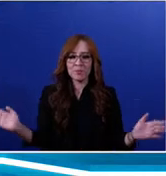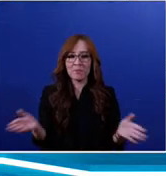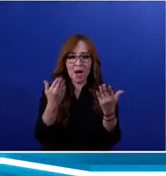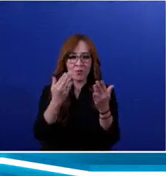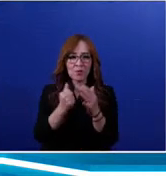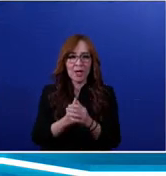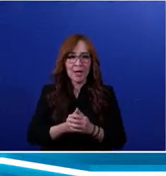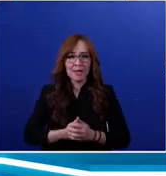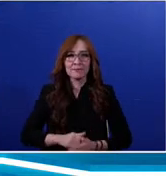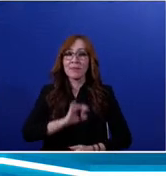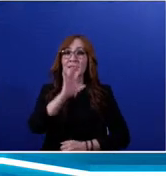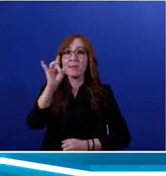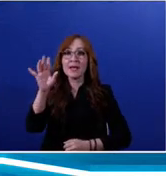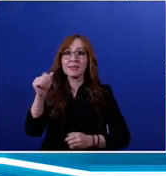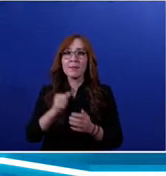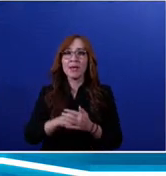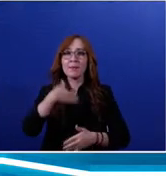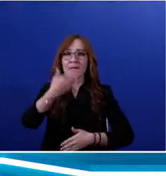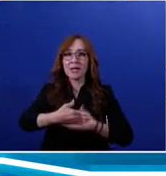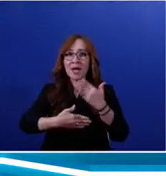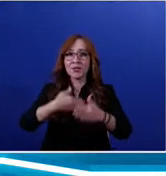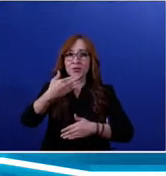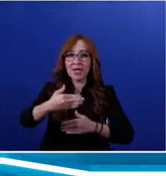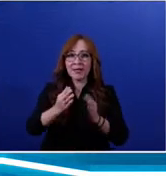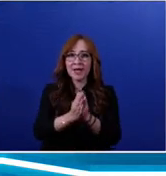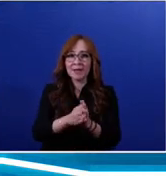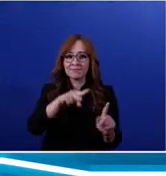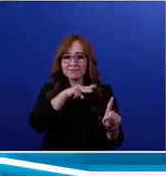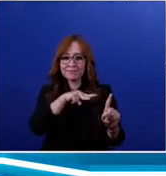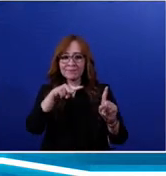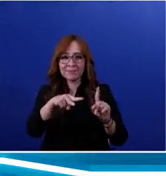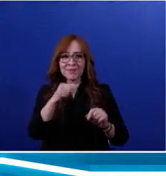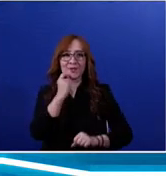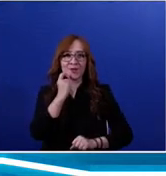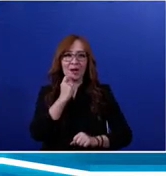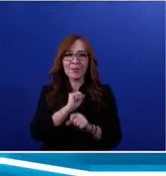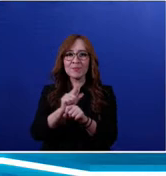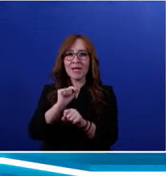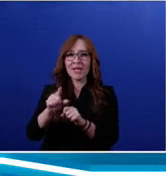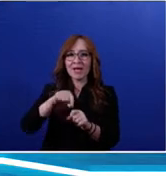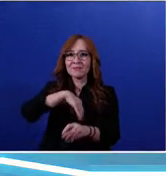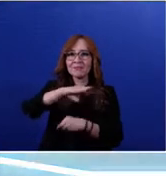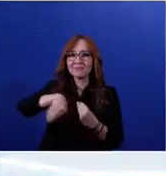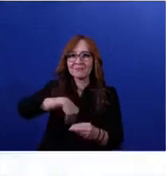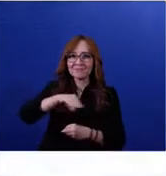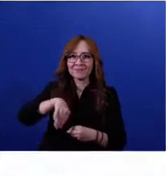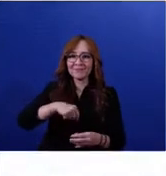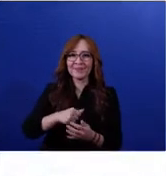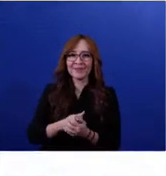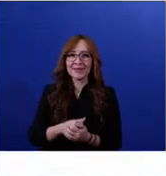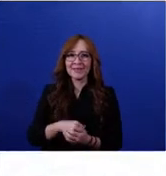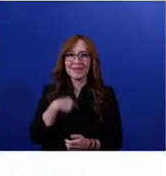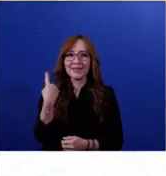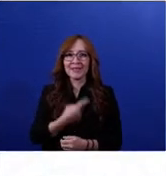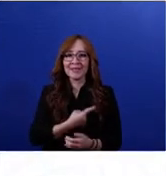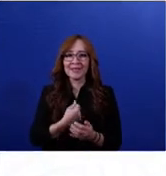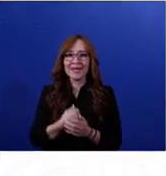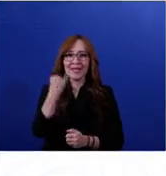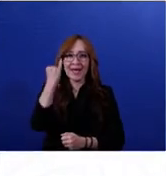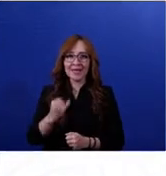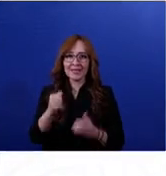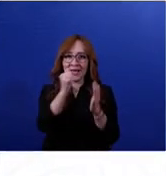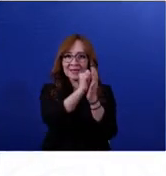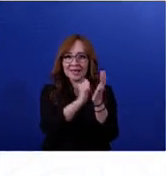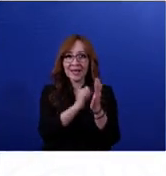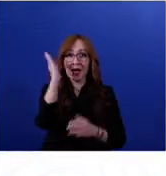Learning Center Welcome to the end of the event To Die Tomorrow we still have one agenda of